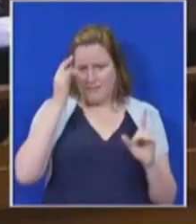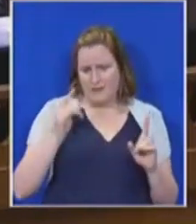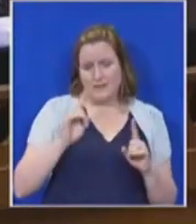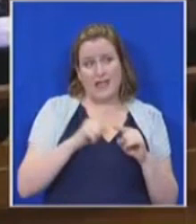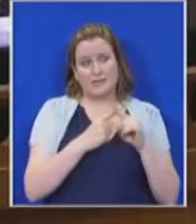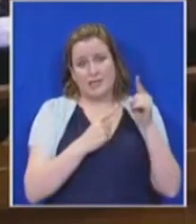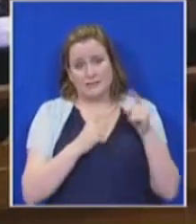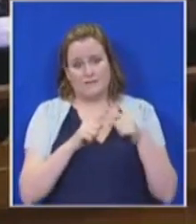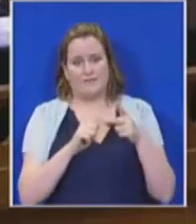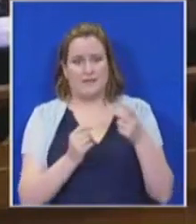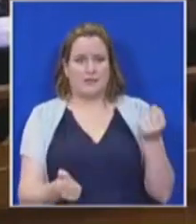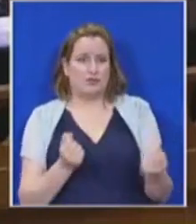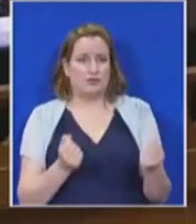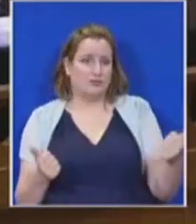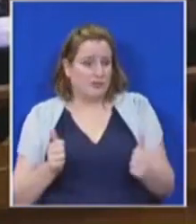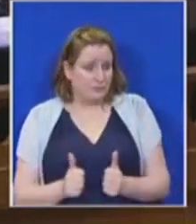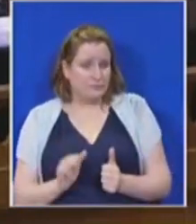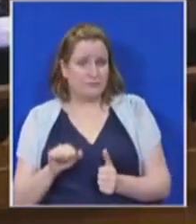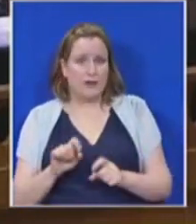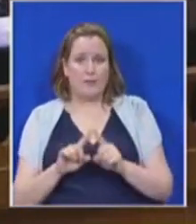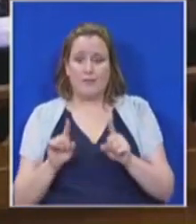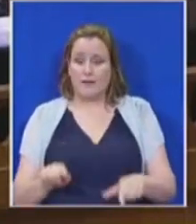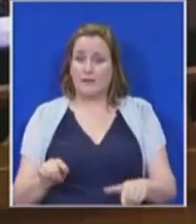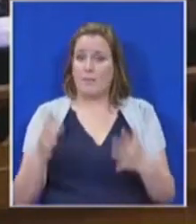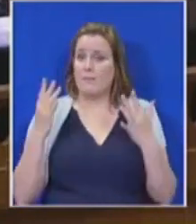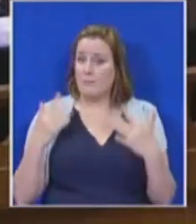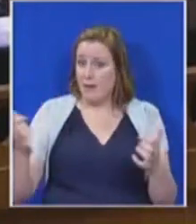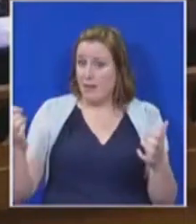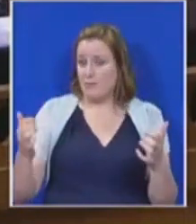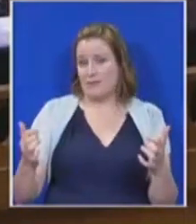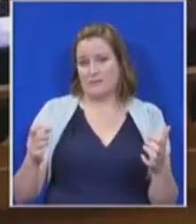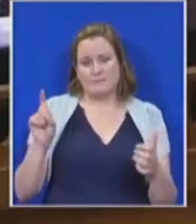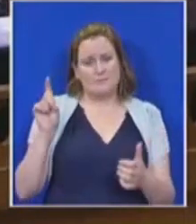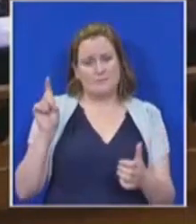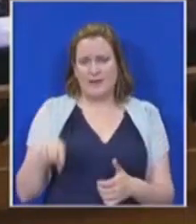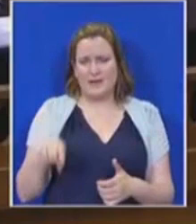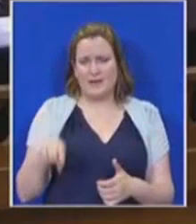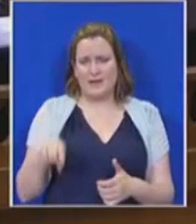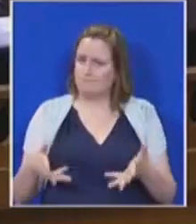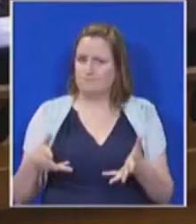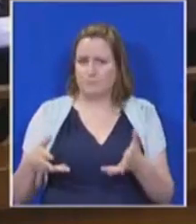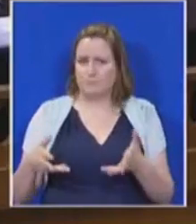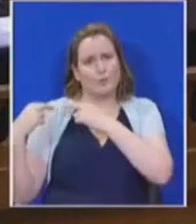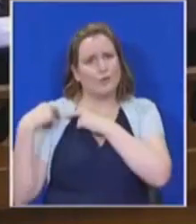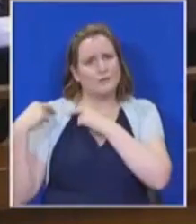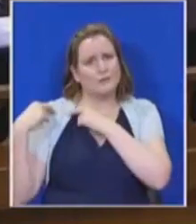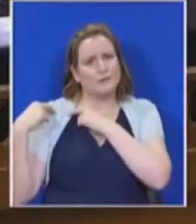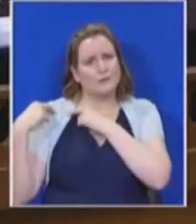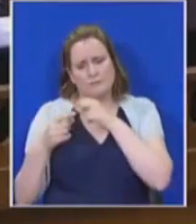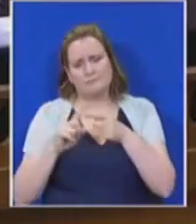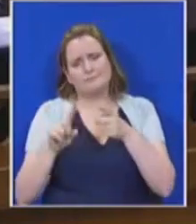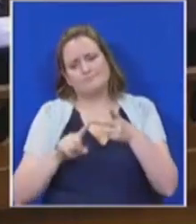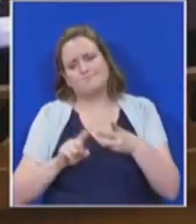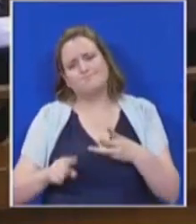and judiciary, but the Parliament must be the primary organ that is responsible for the repeal of all